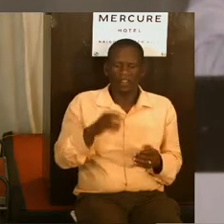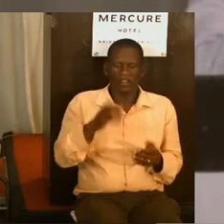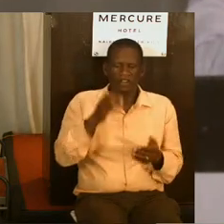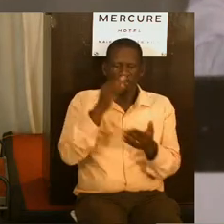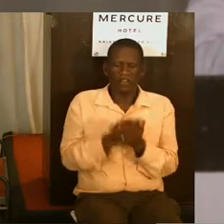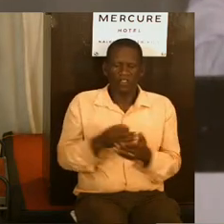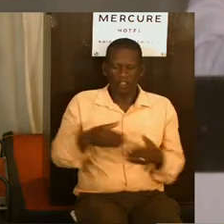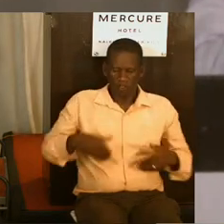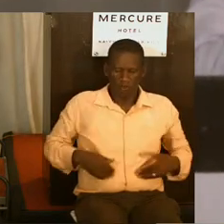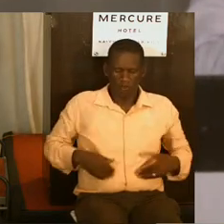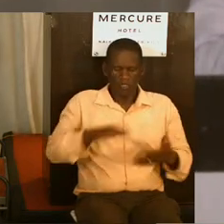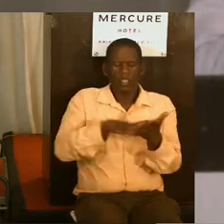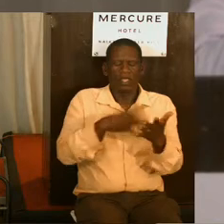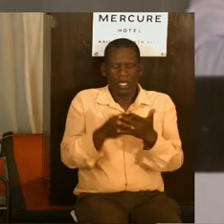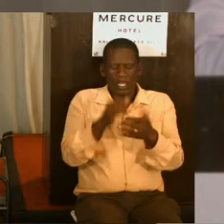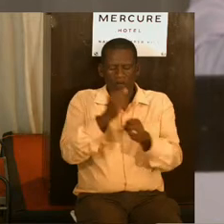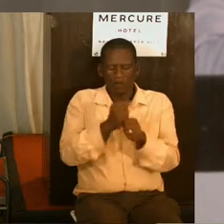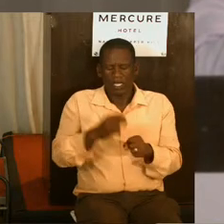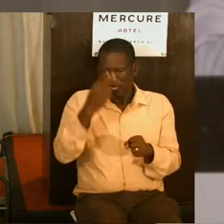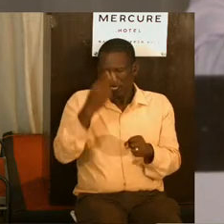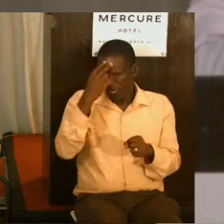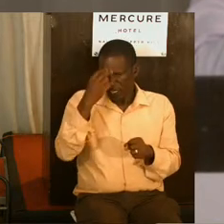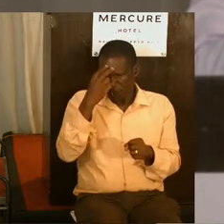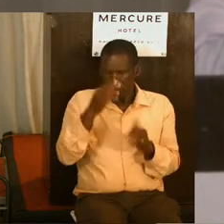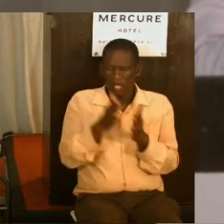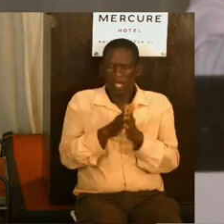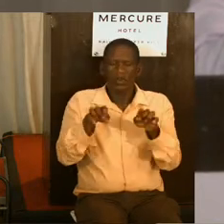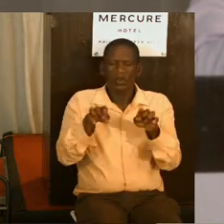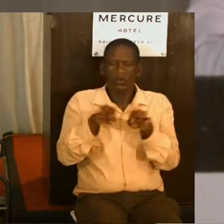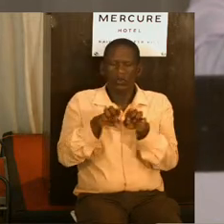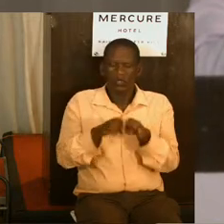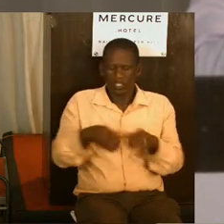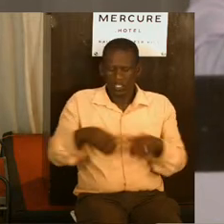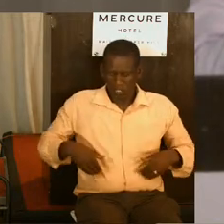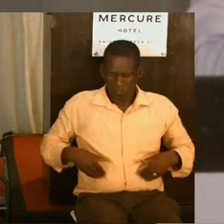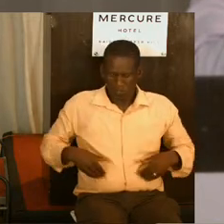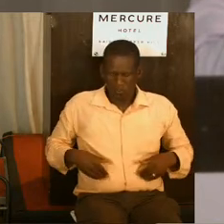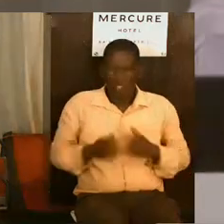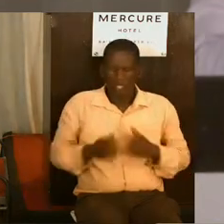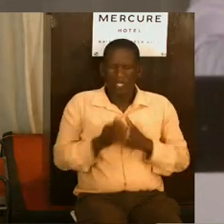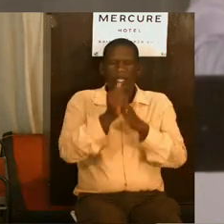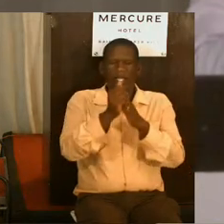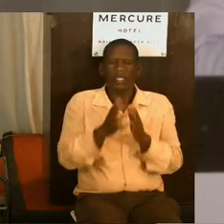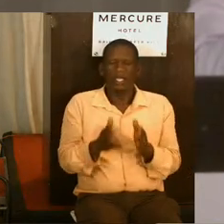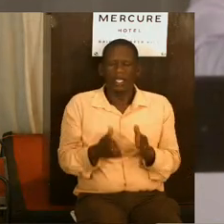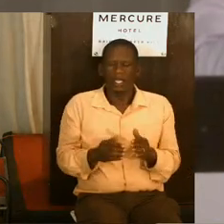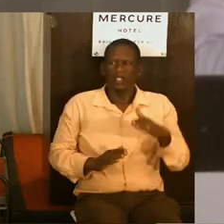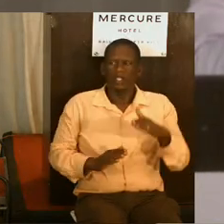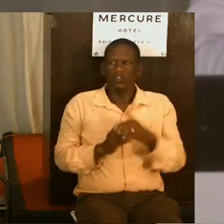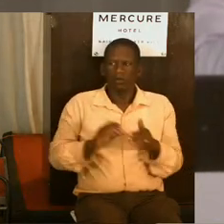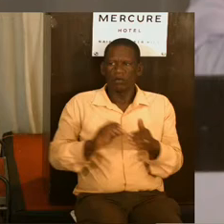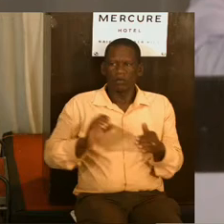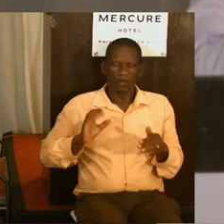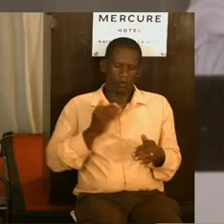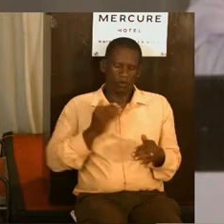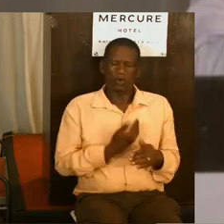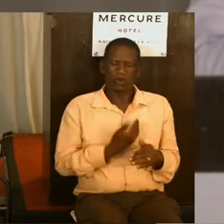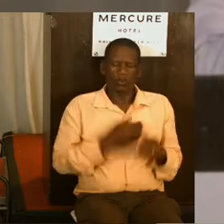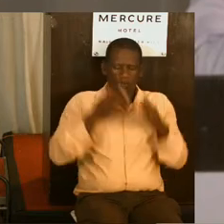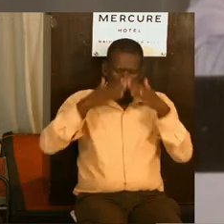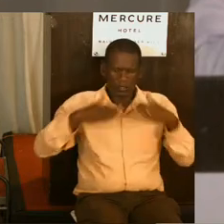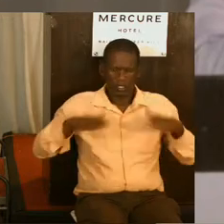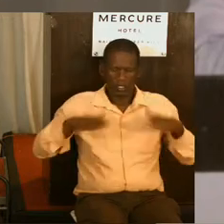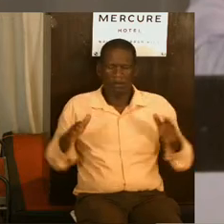youth Network in narok is also the youth leader Supreme Council of